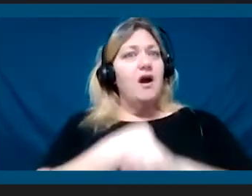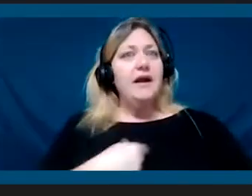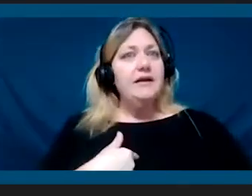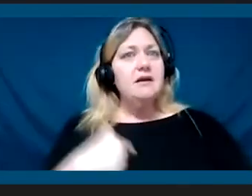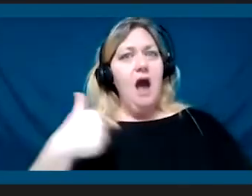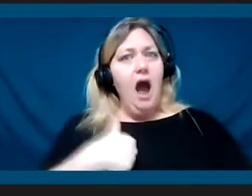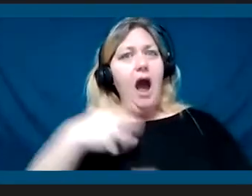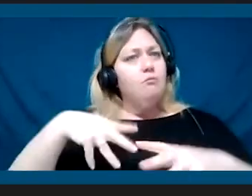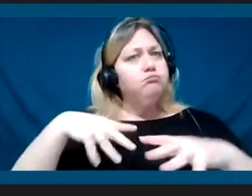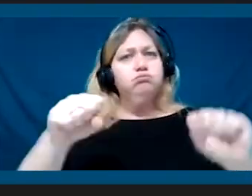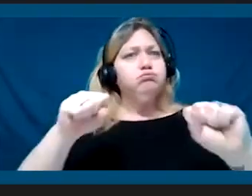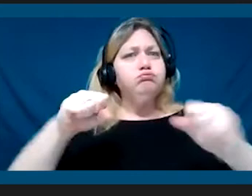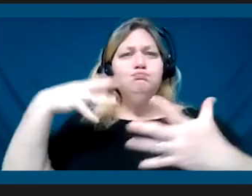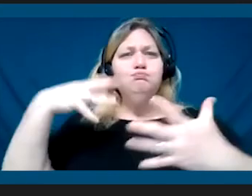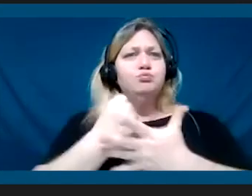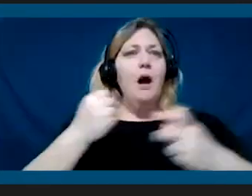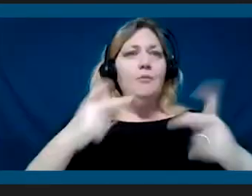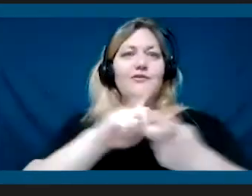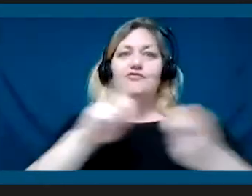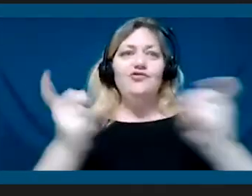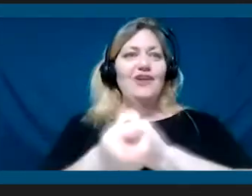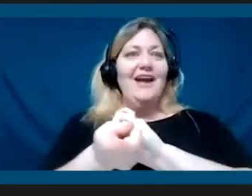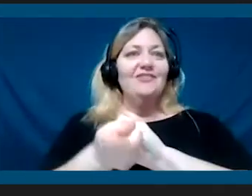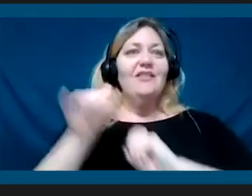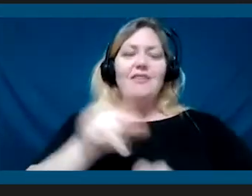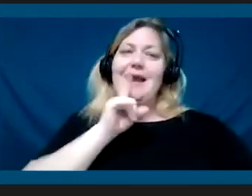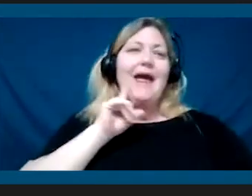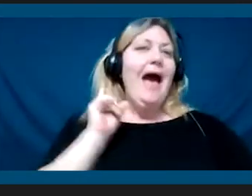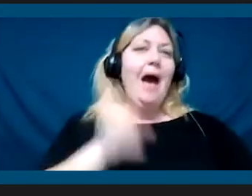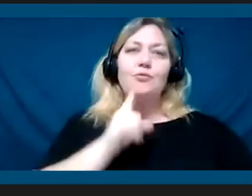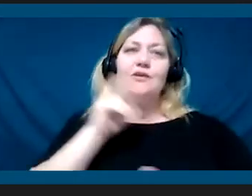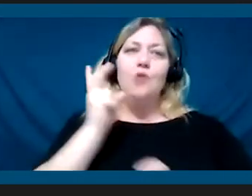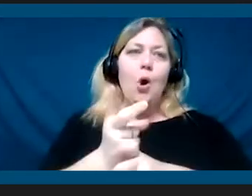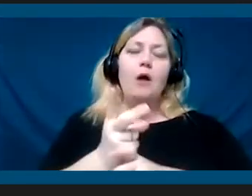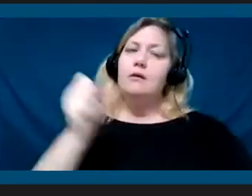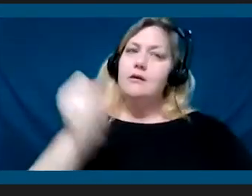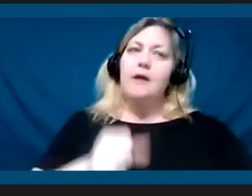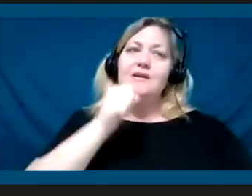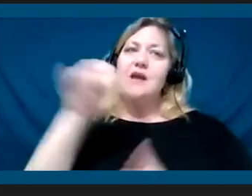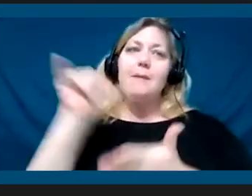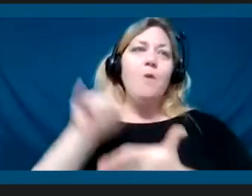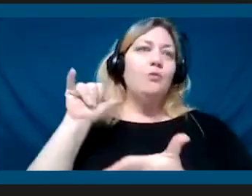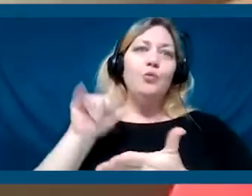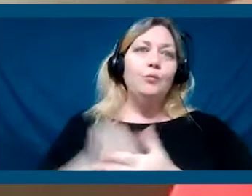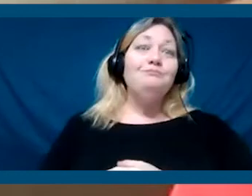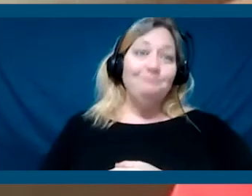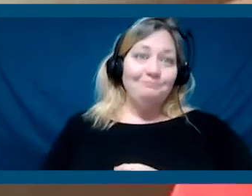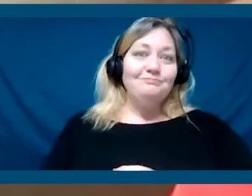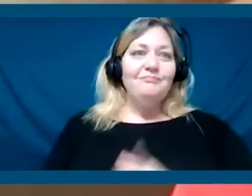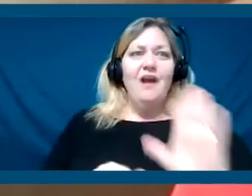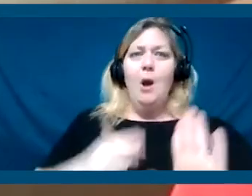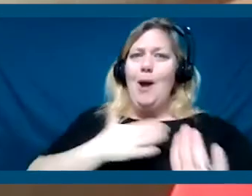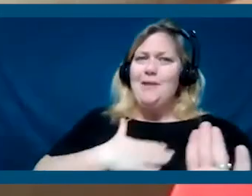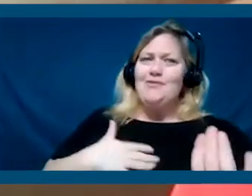taking the opportunity to change that. Absolutely, it is hard, but it is not. I appreciate